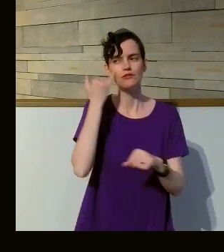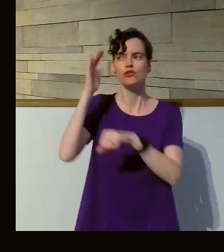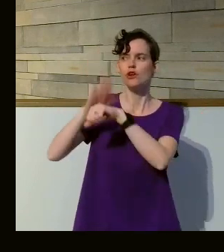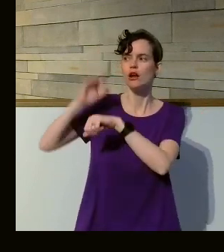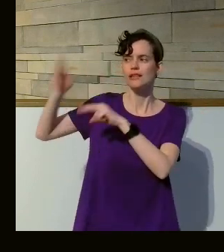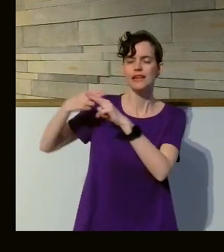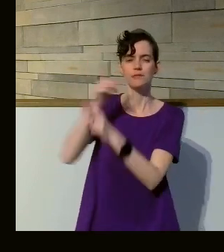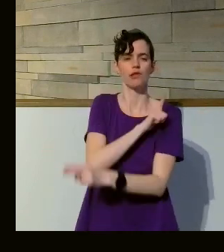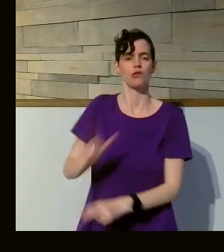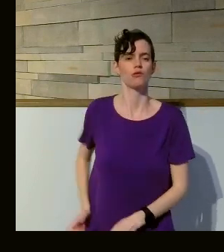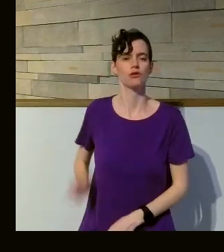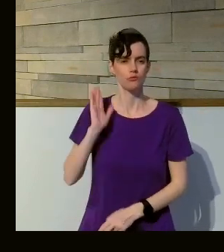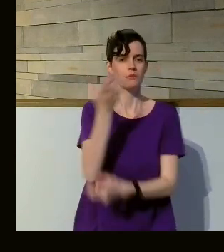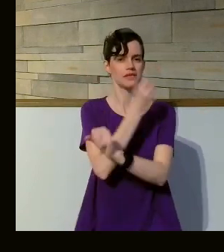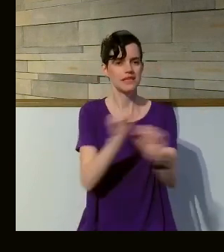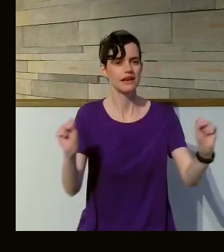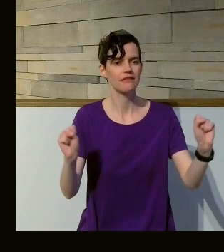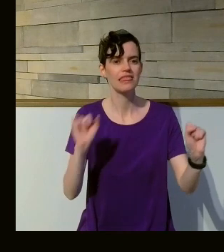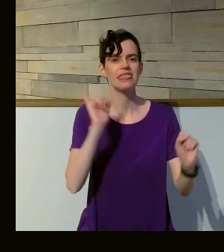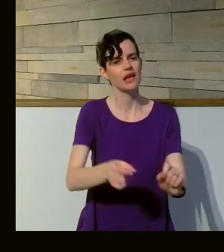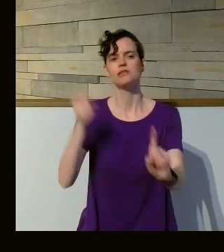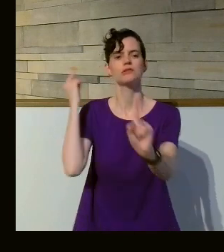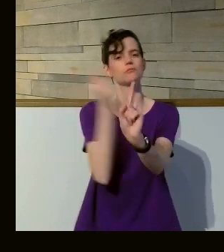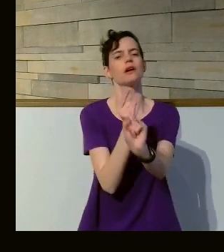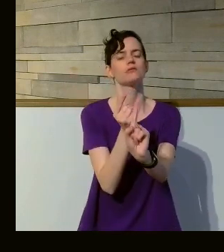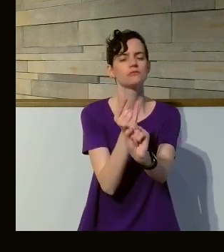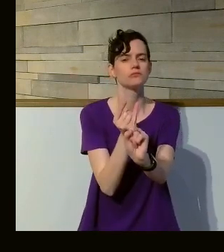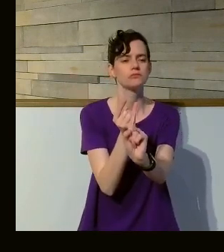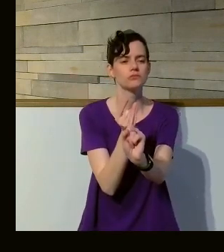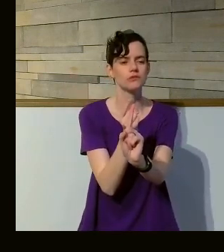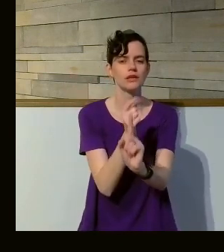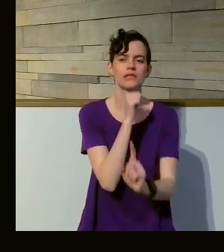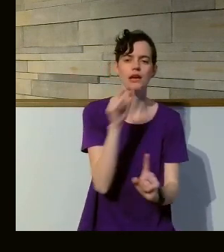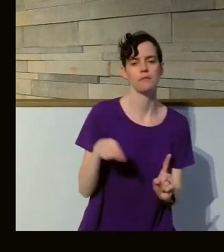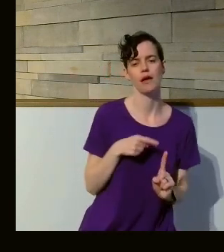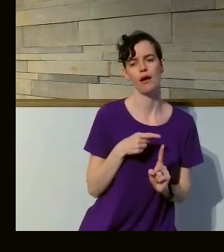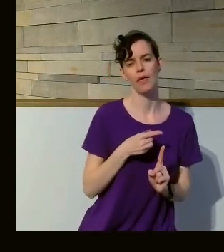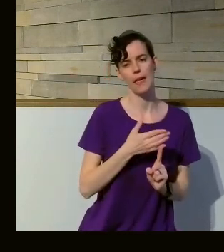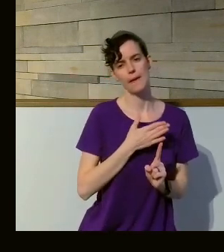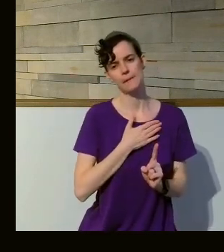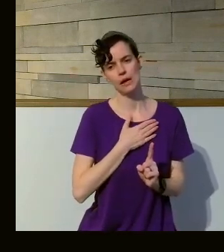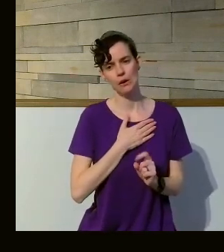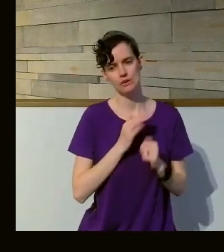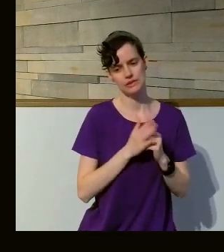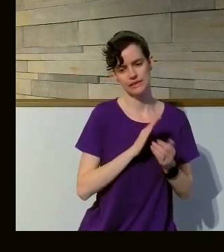Lord, that person will be saved. Folks, that's what it's about, isn't it? It's not about my convenience. It's not about getting what I